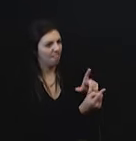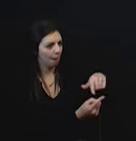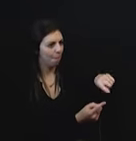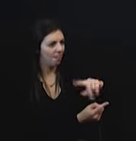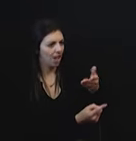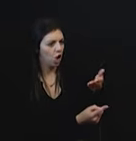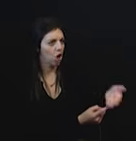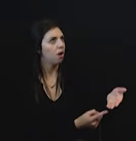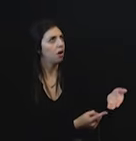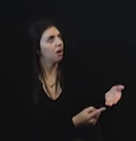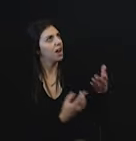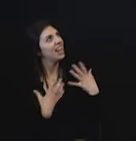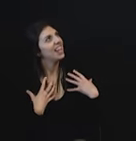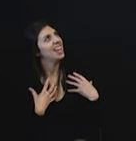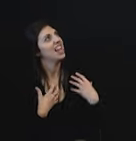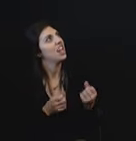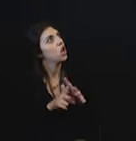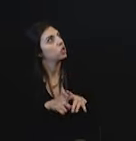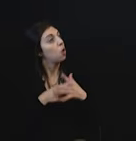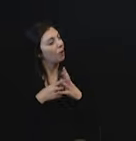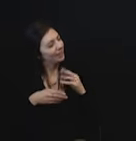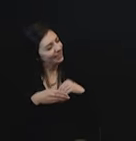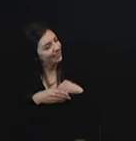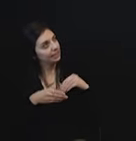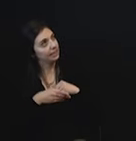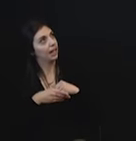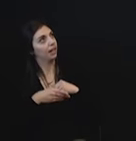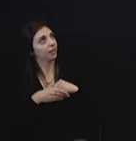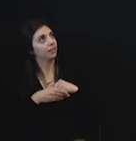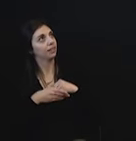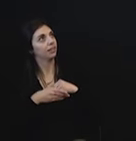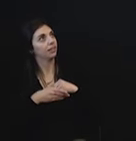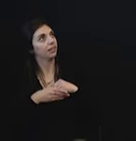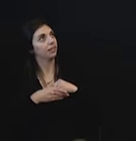and you would heal them from the inside out. Our hearts are ready.